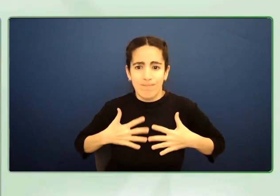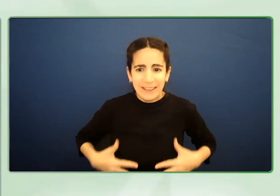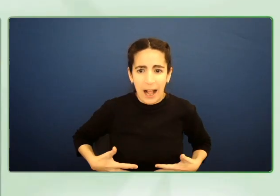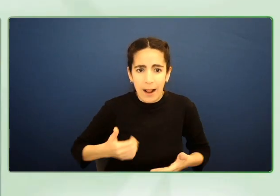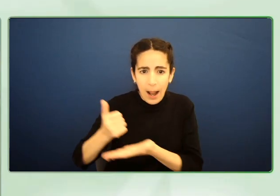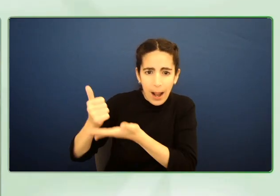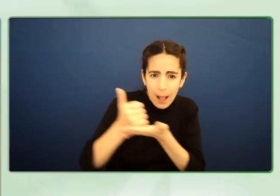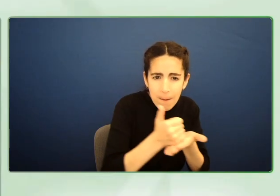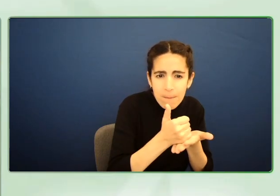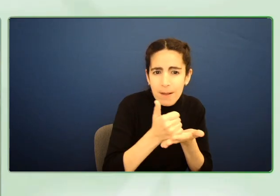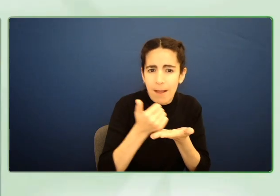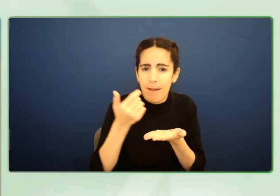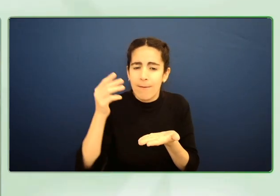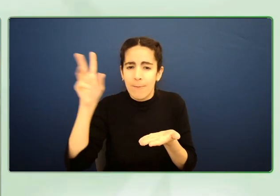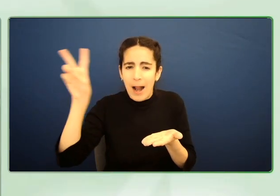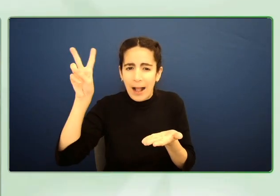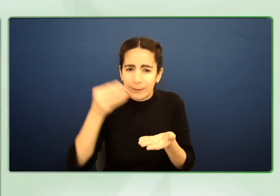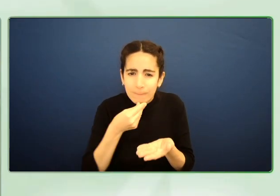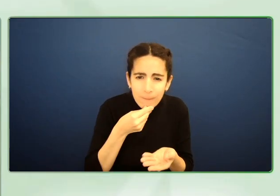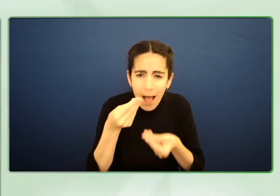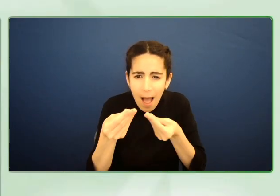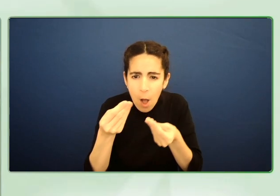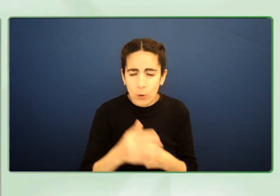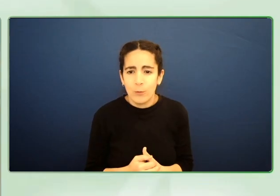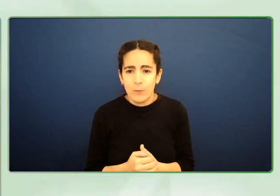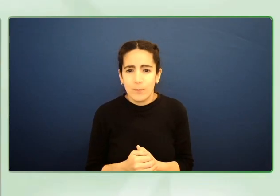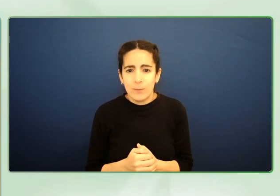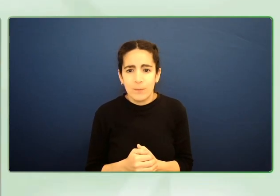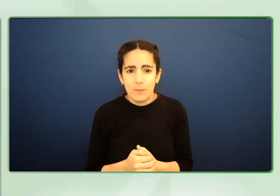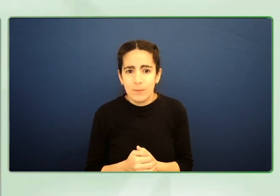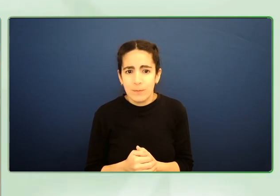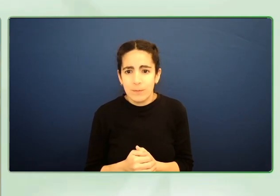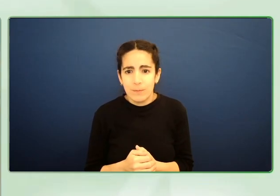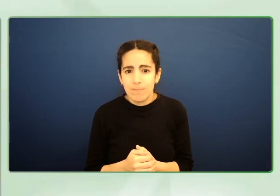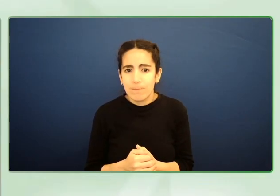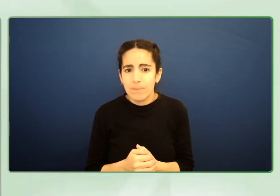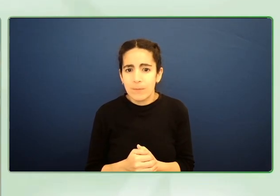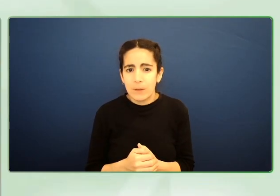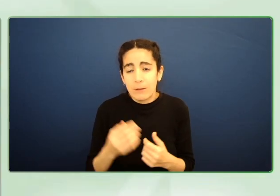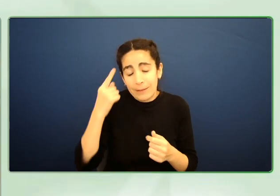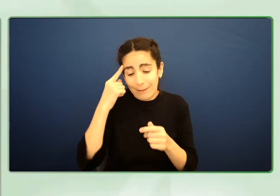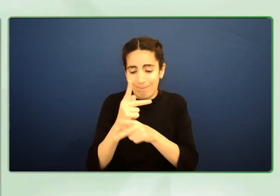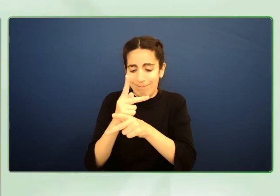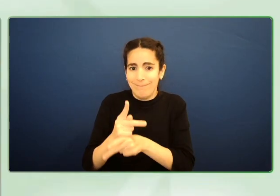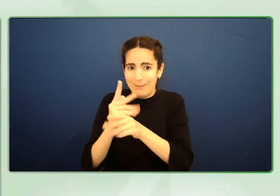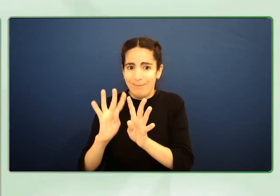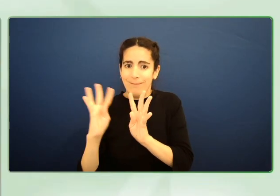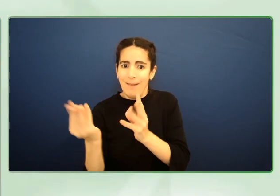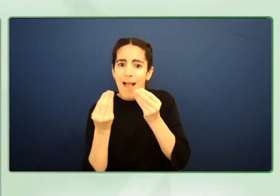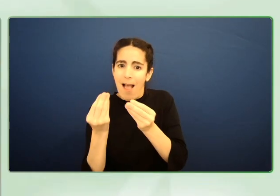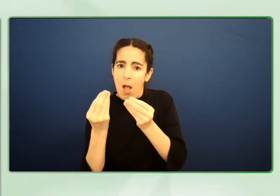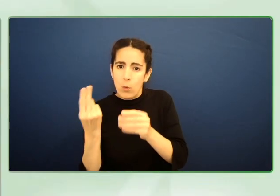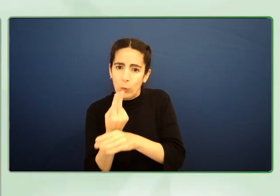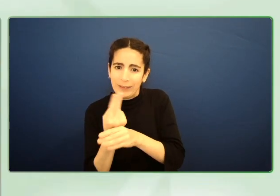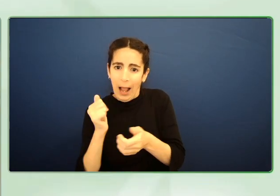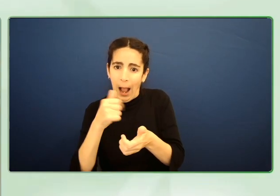with the children. But for second, it's pretty boring. It's like using a calculator. It's the same thing like that. It's for this I told that